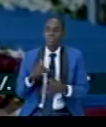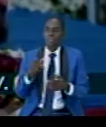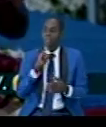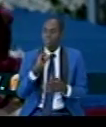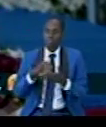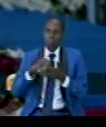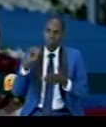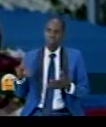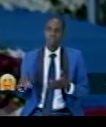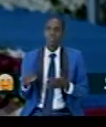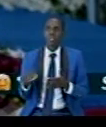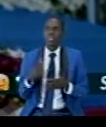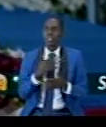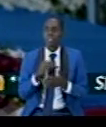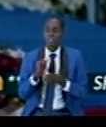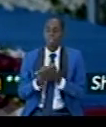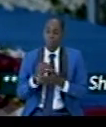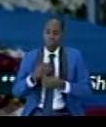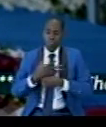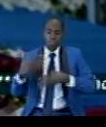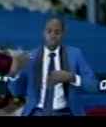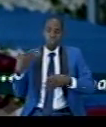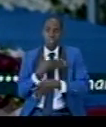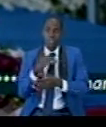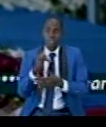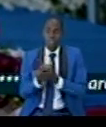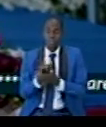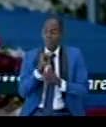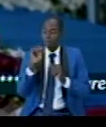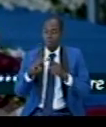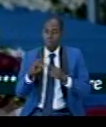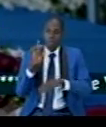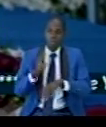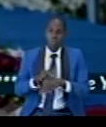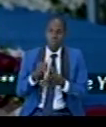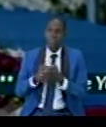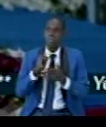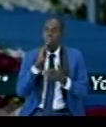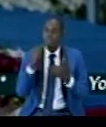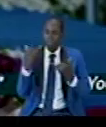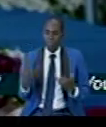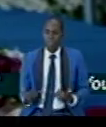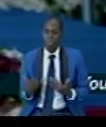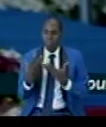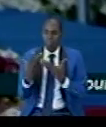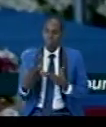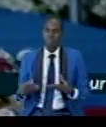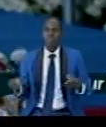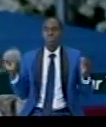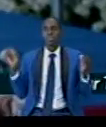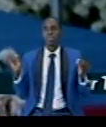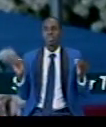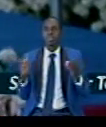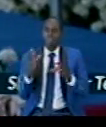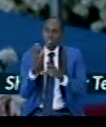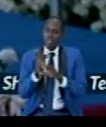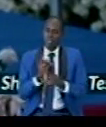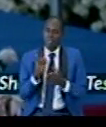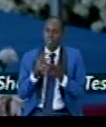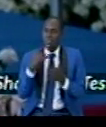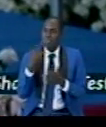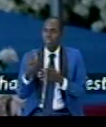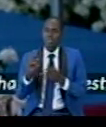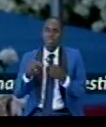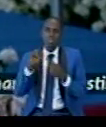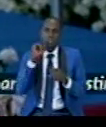ni apa mi to wu ti le fowo kan o ma ti lo sile mo ma ri yanu gba ninu program yi